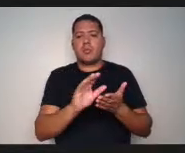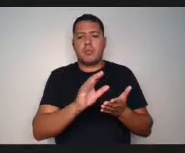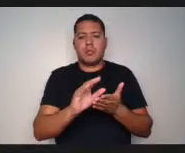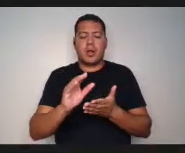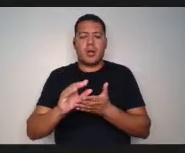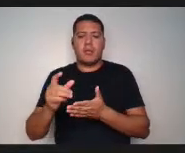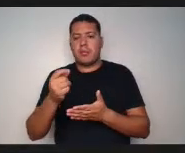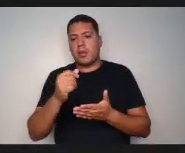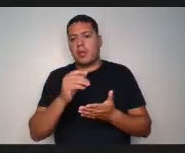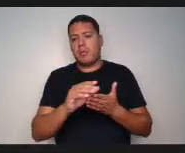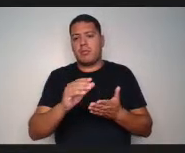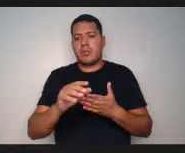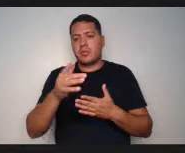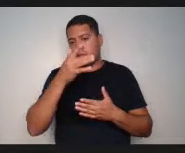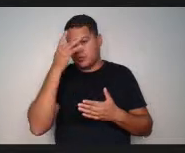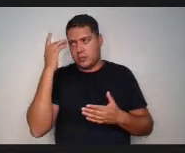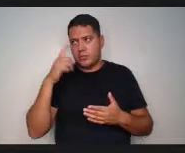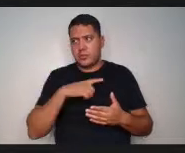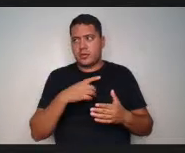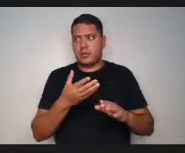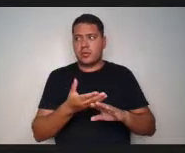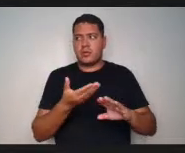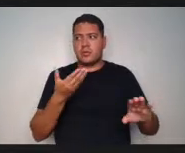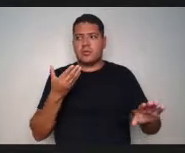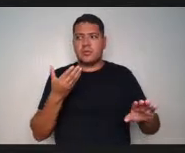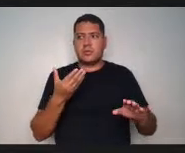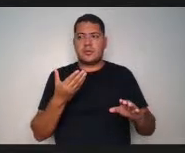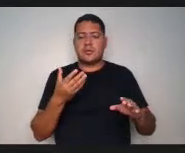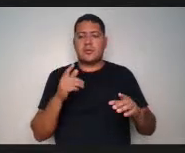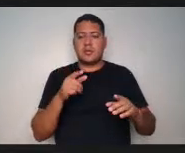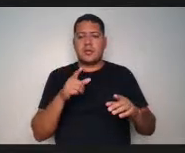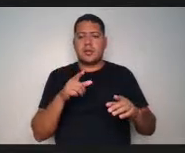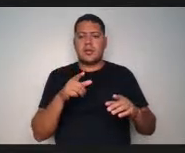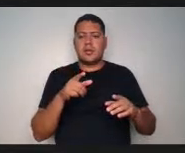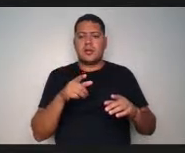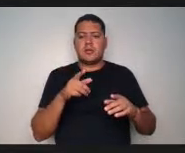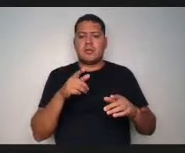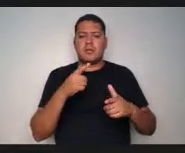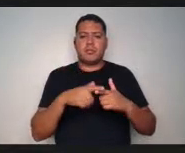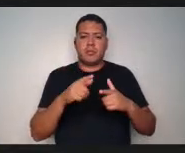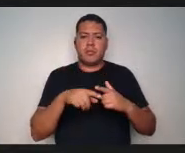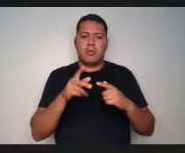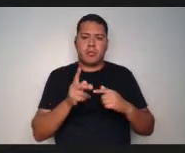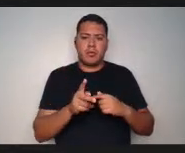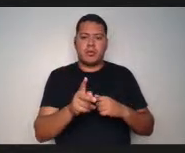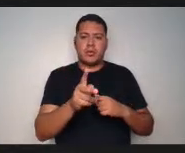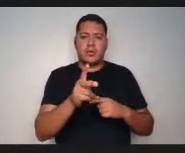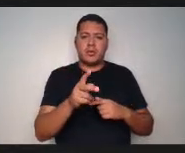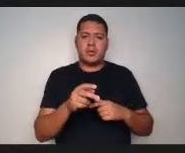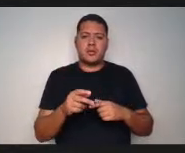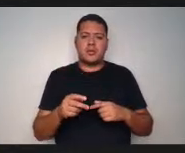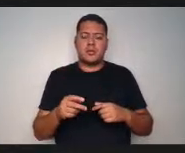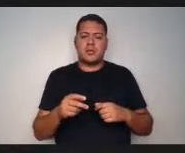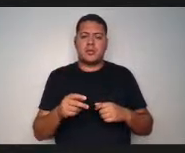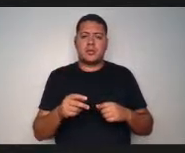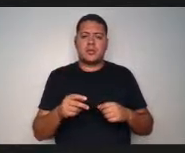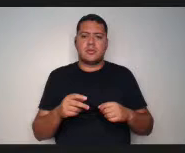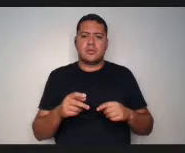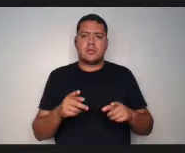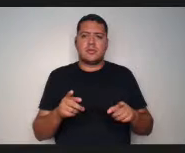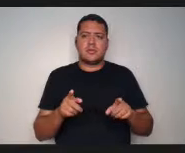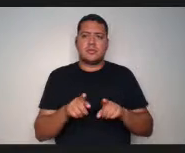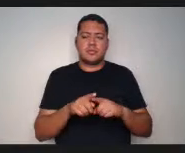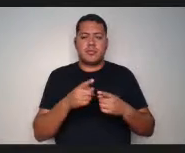continuing problem in terms of healthy and decent work. So our argument is that these psychosocial work stressors increase